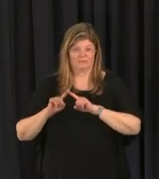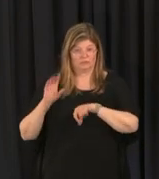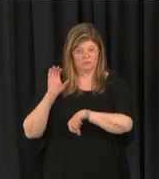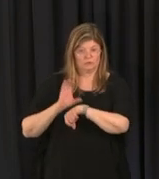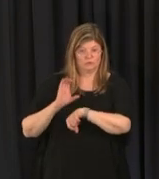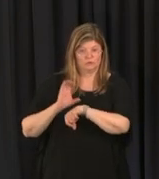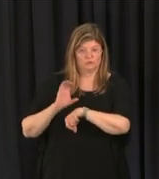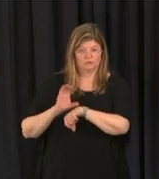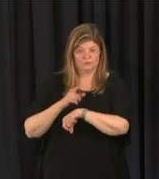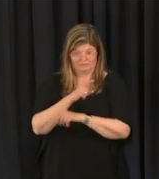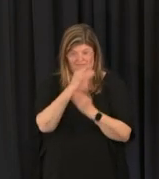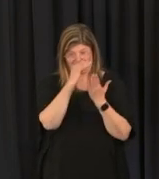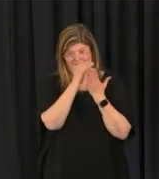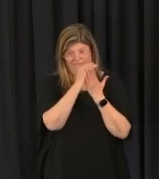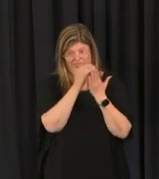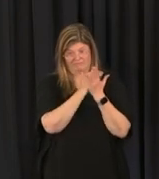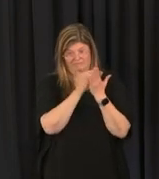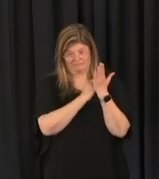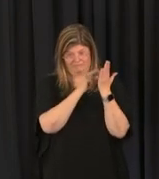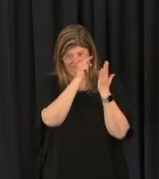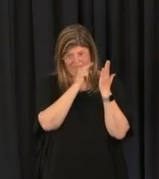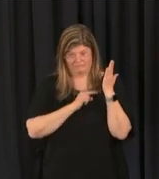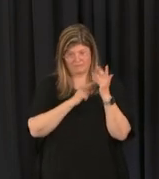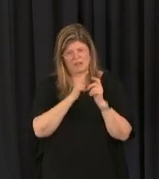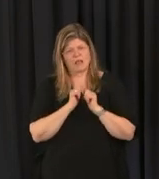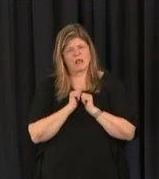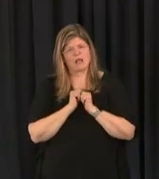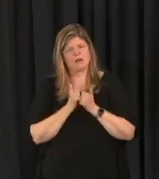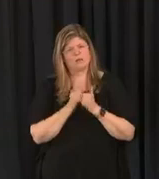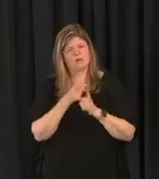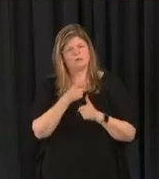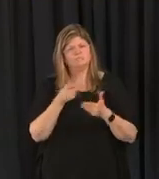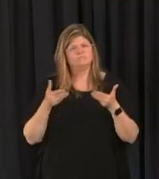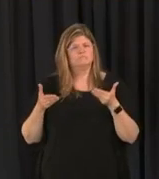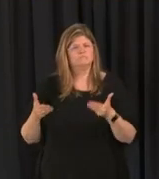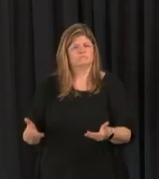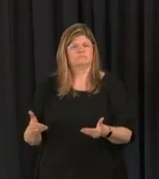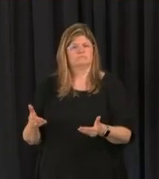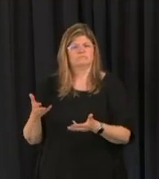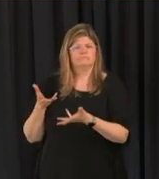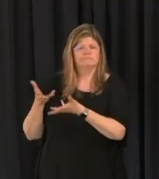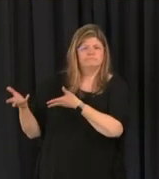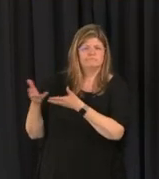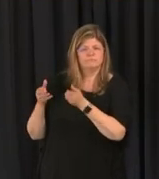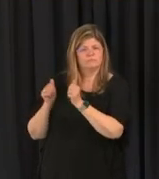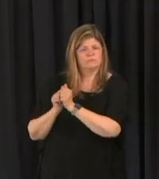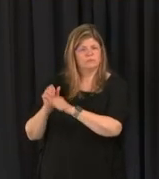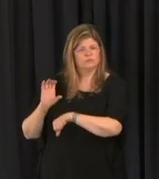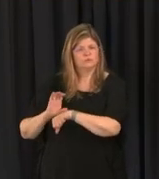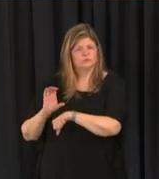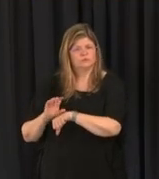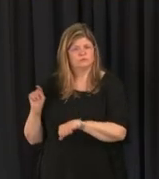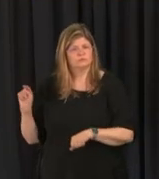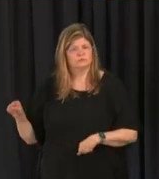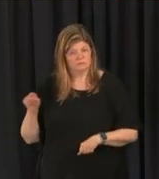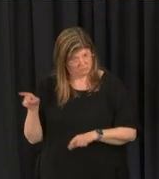you listed a number of churches there. I'm just curious, how is that going in terms of, are they getting the